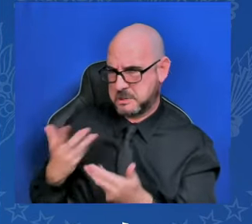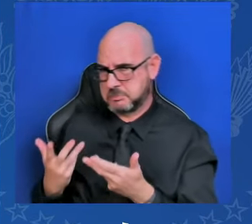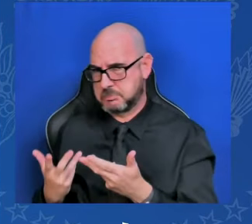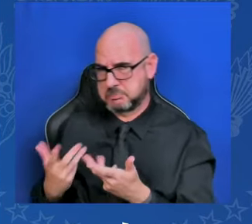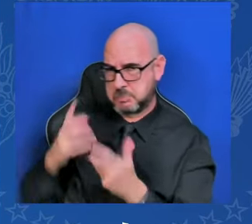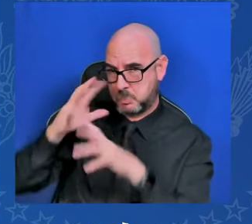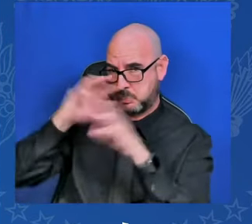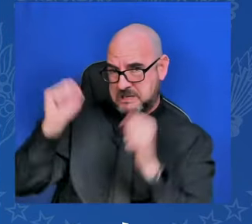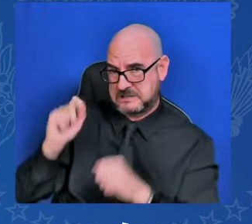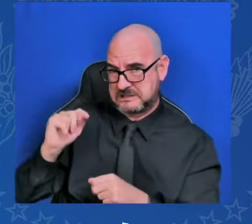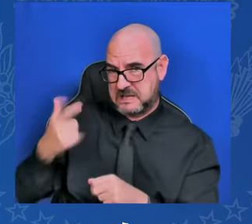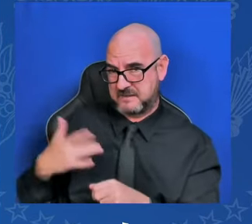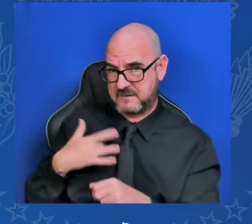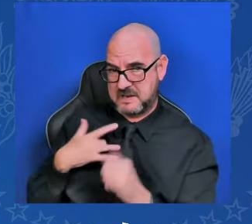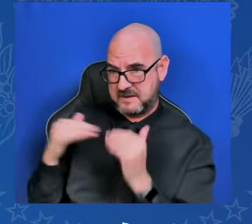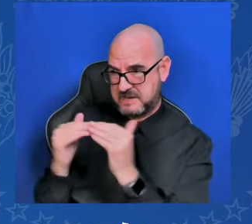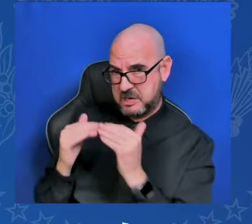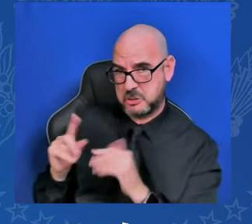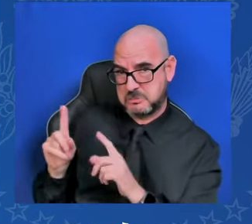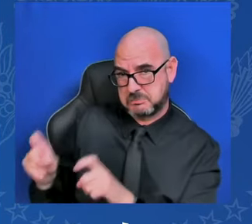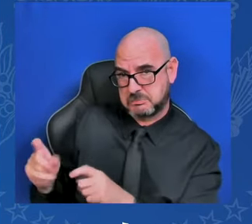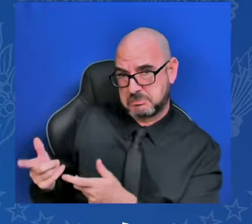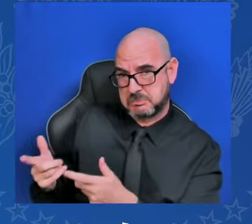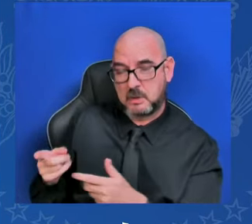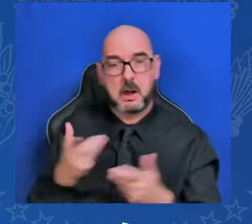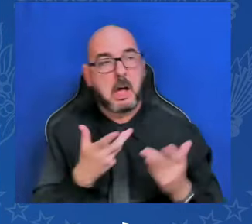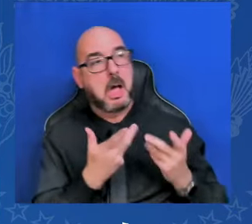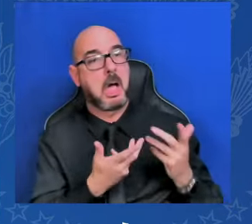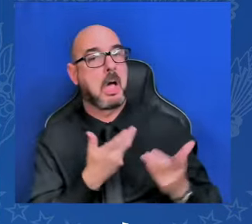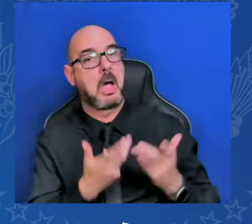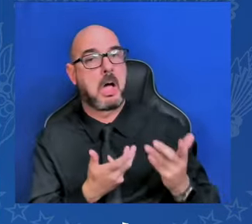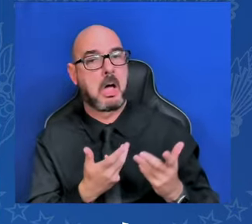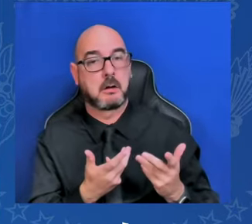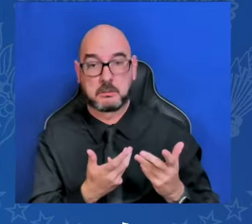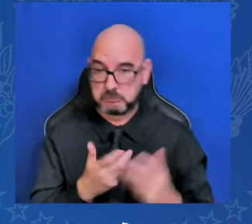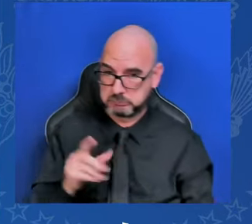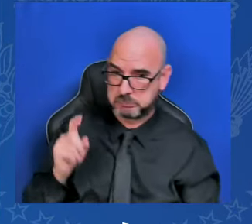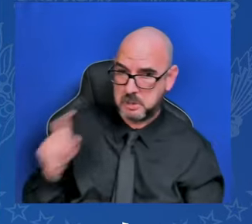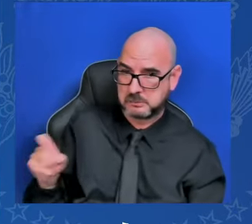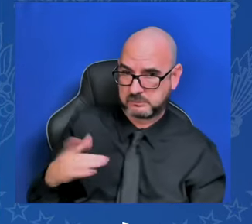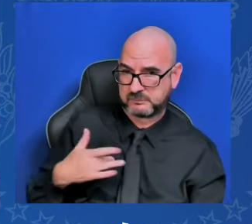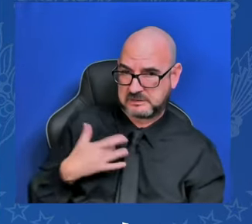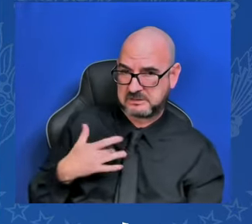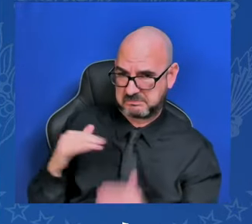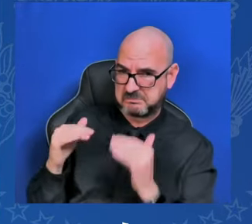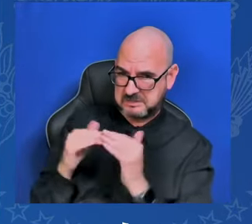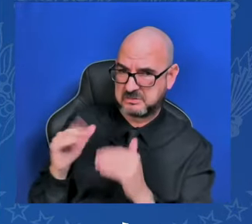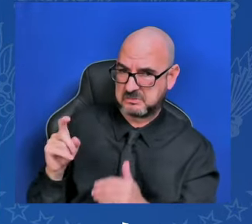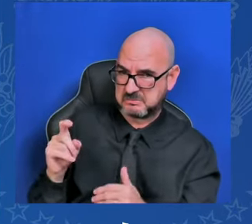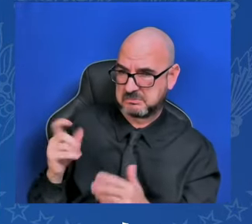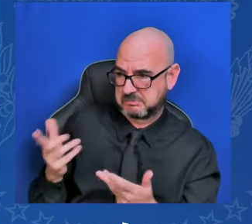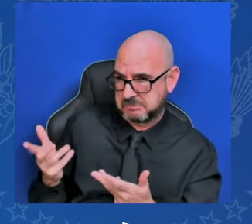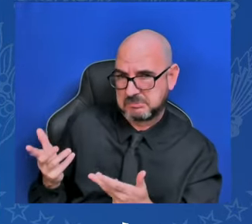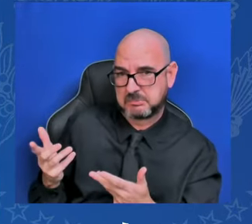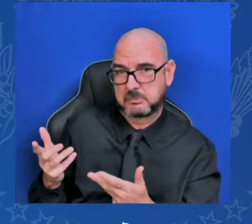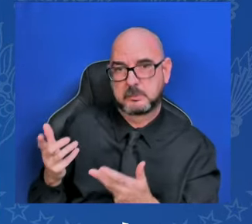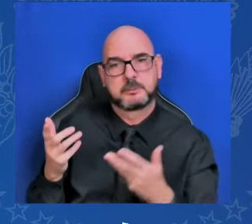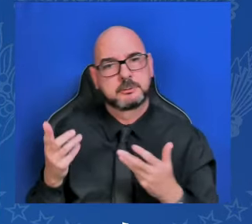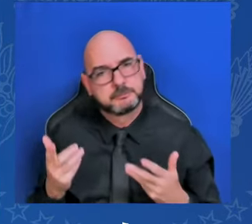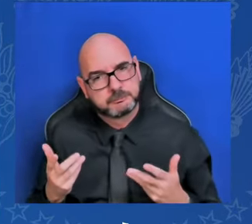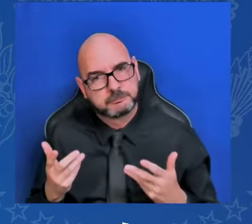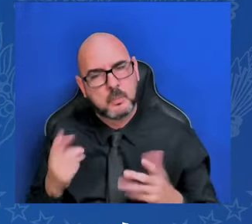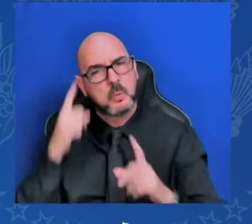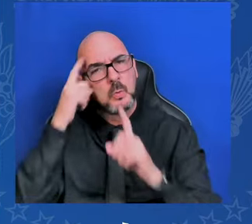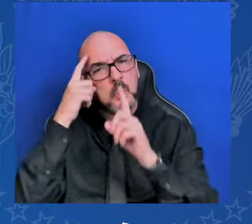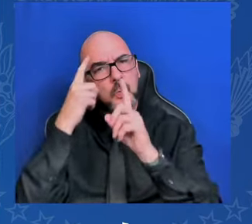in practical terms. Is it fair? Is it remotely fair? Finish the job of beating Big